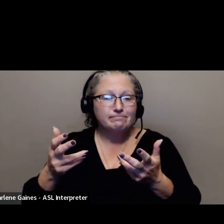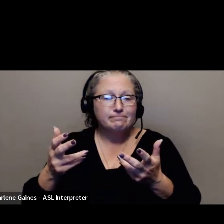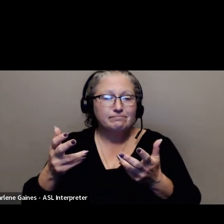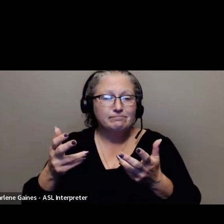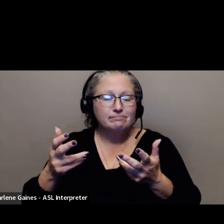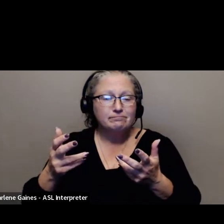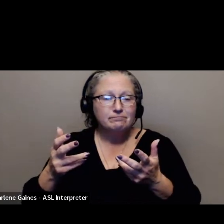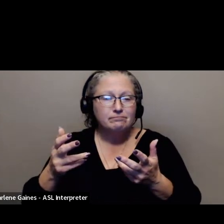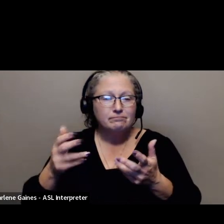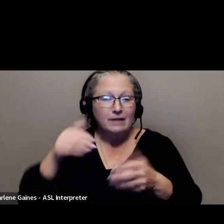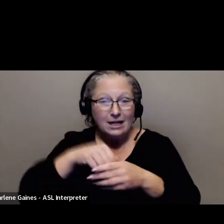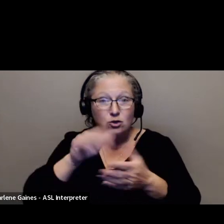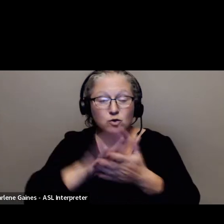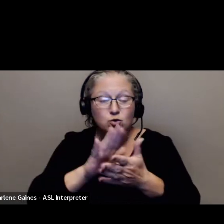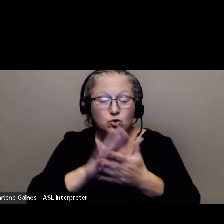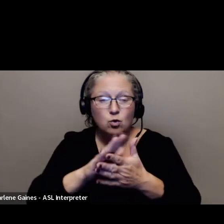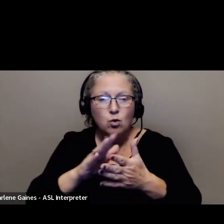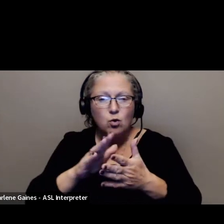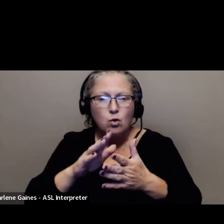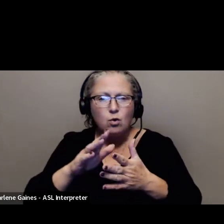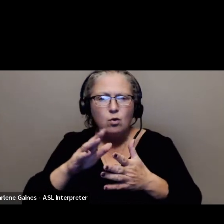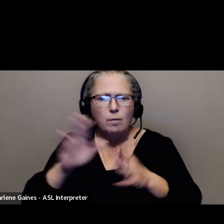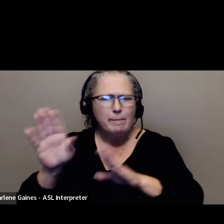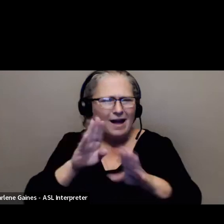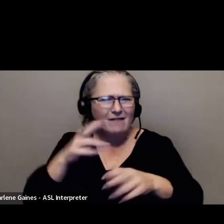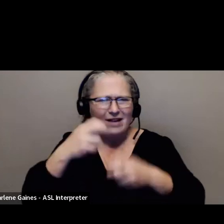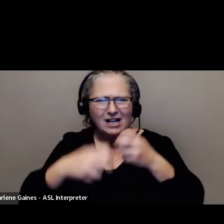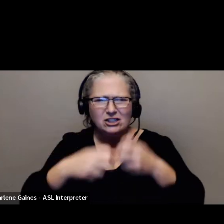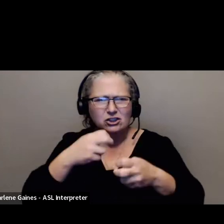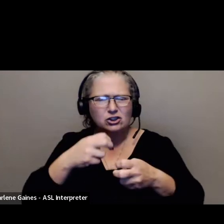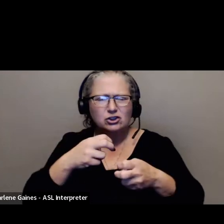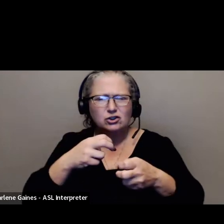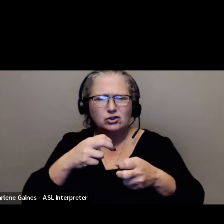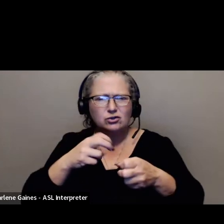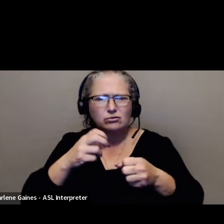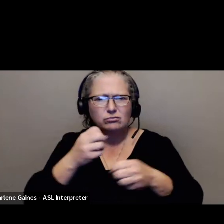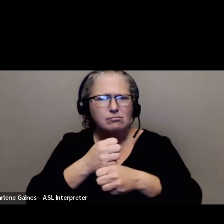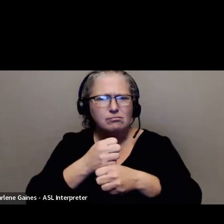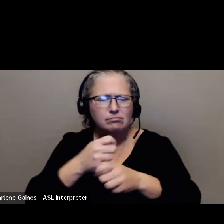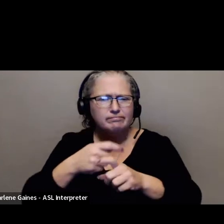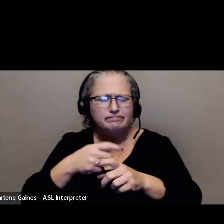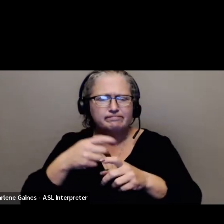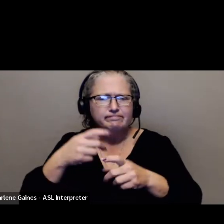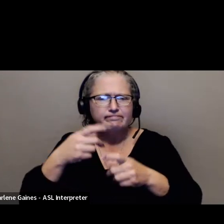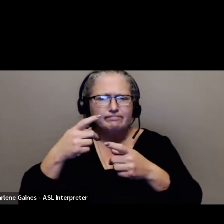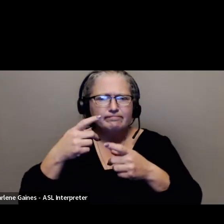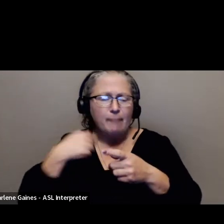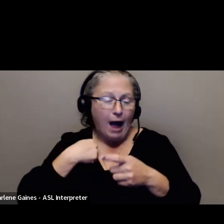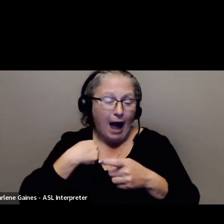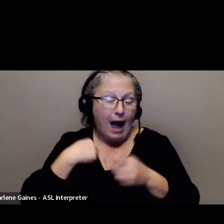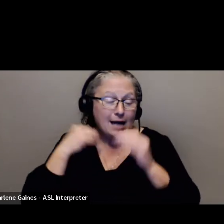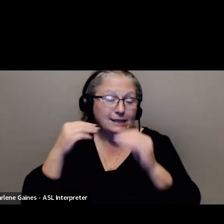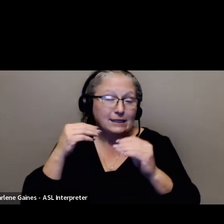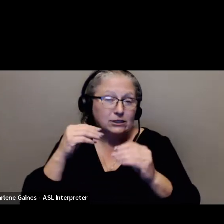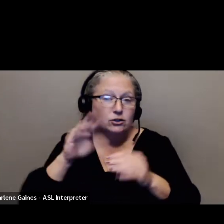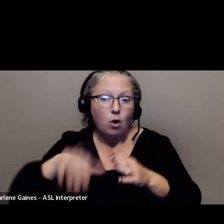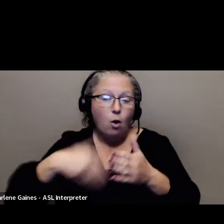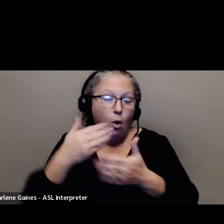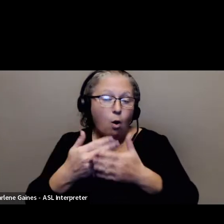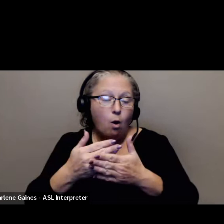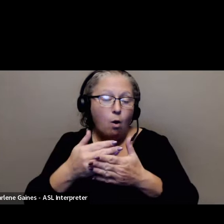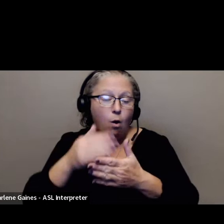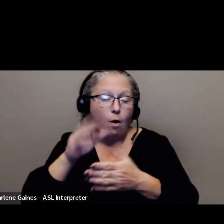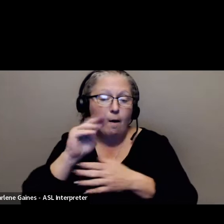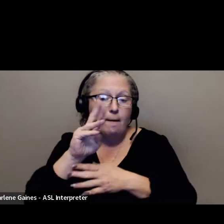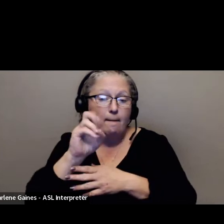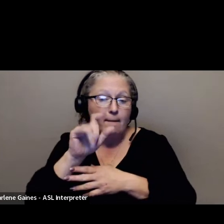outbreaks in schools with behavioral issues. And I actually teach at an all-Muslim school, an Islamic